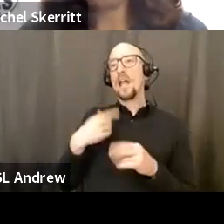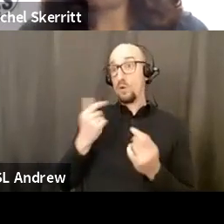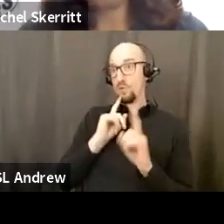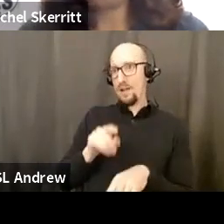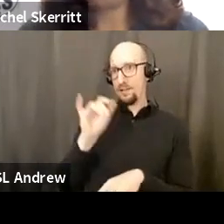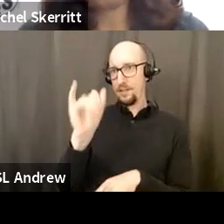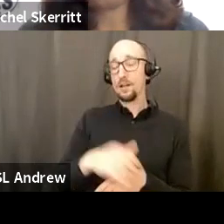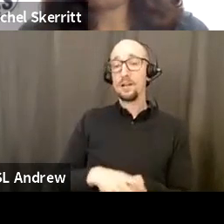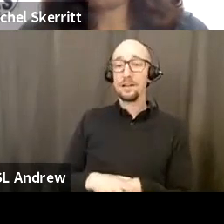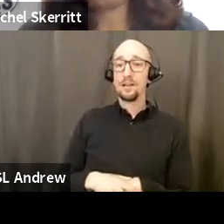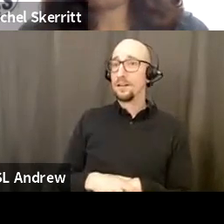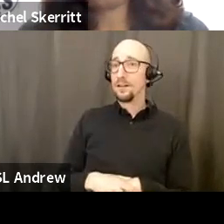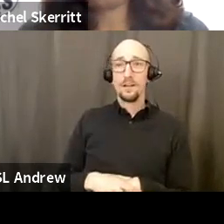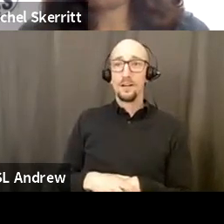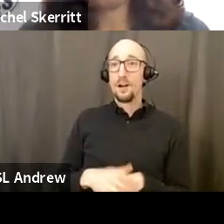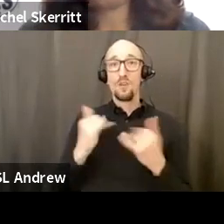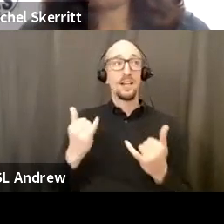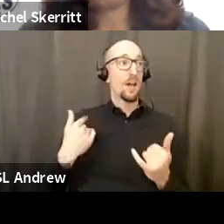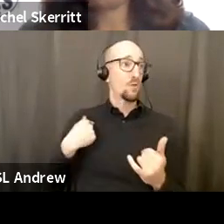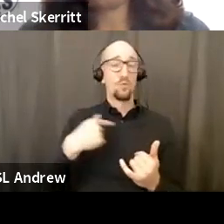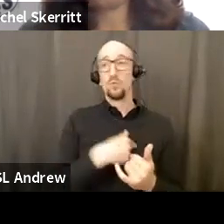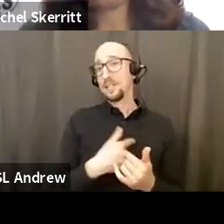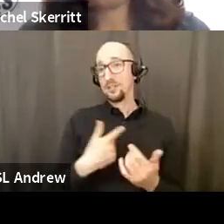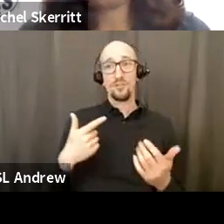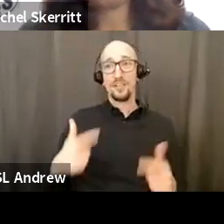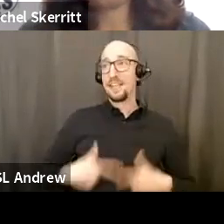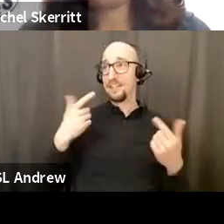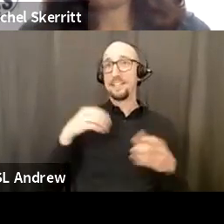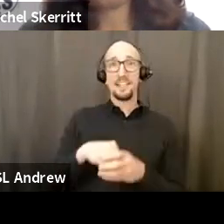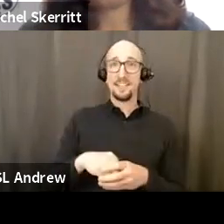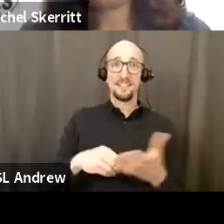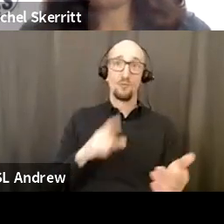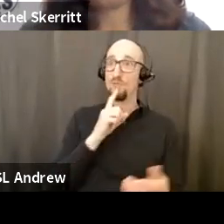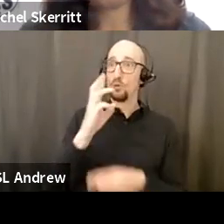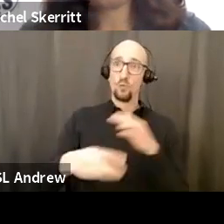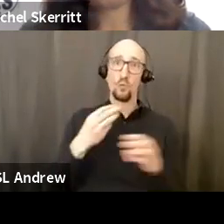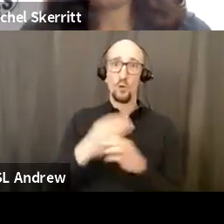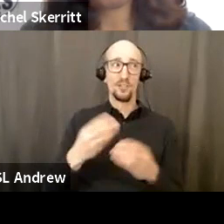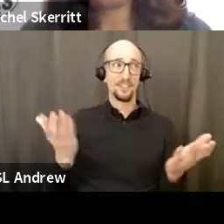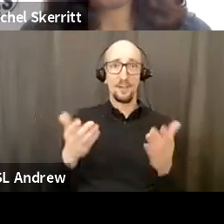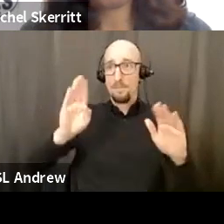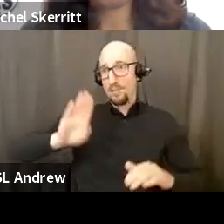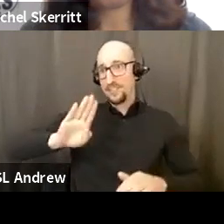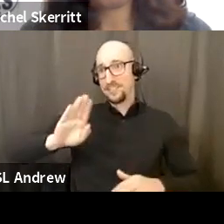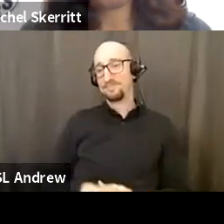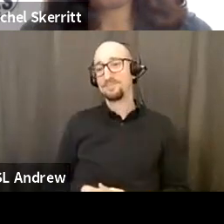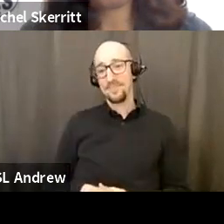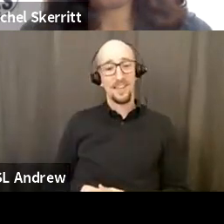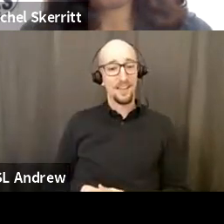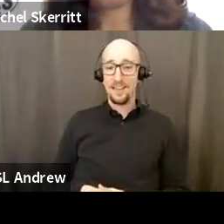living in the realities now of obviously of Boston and I think